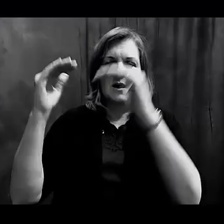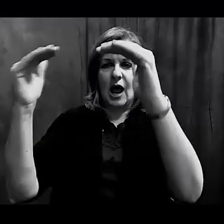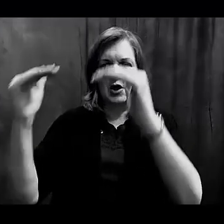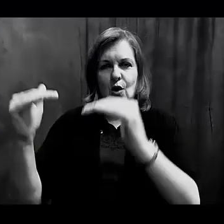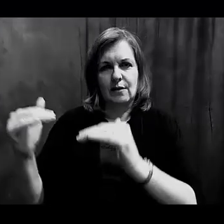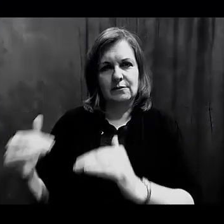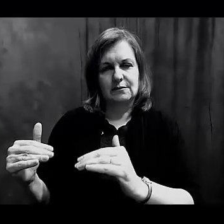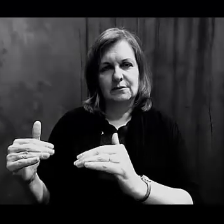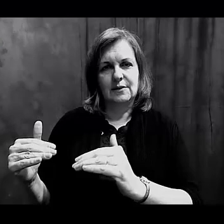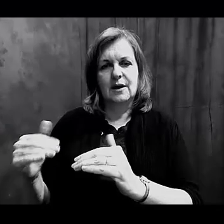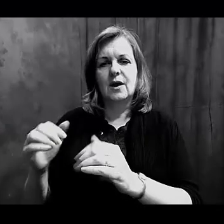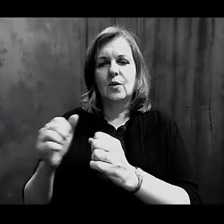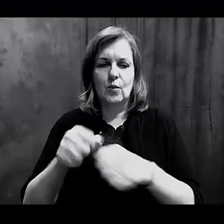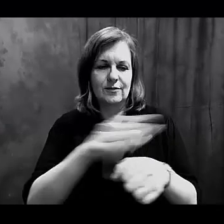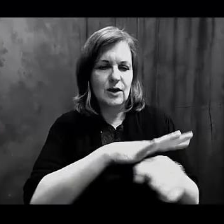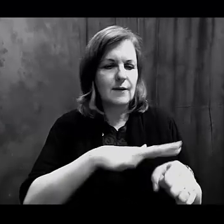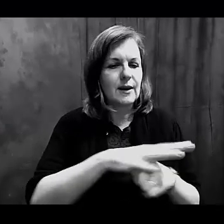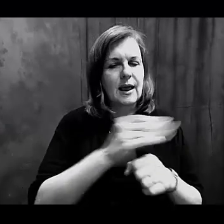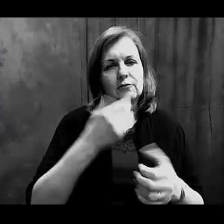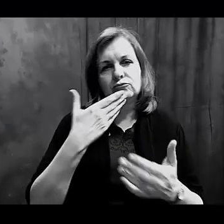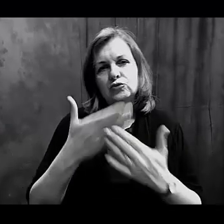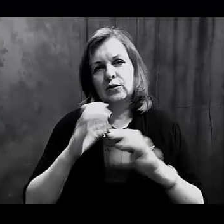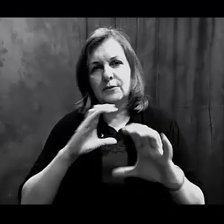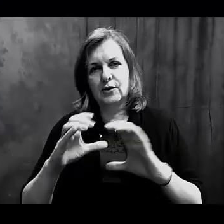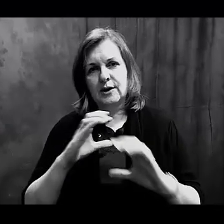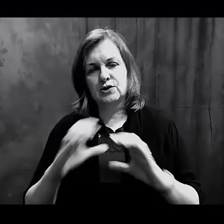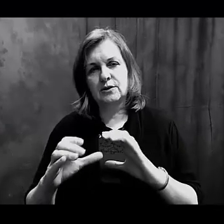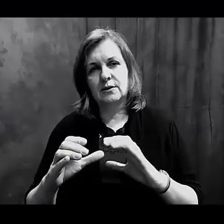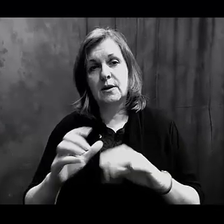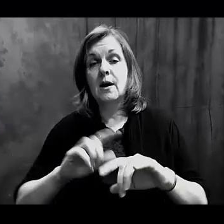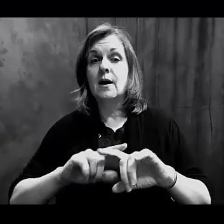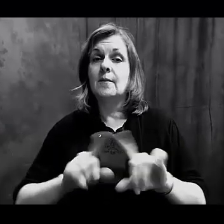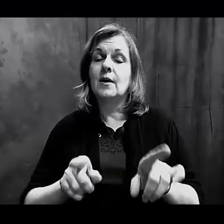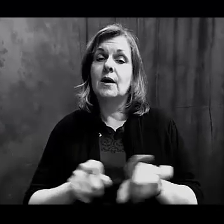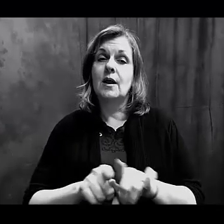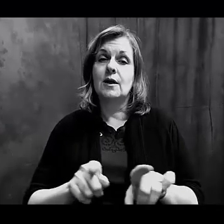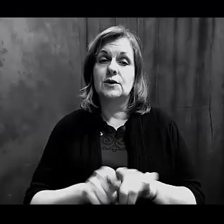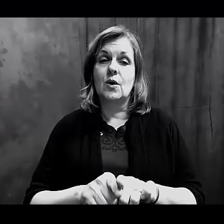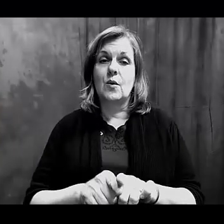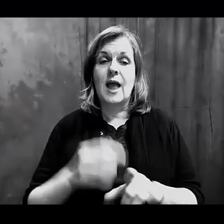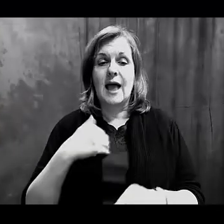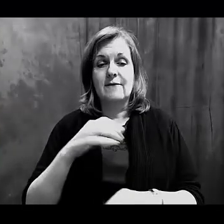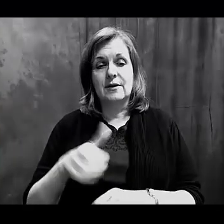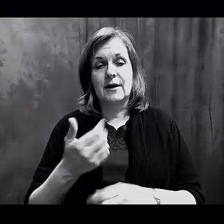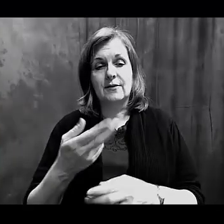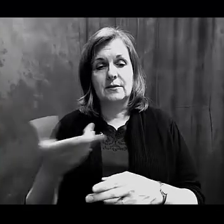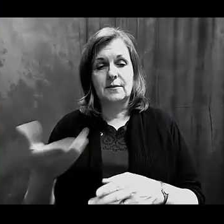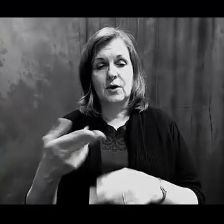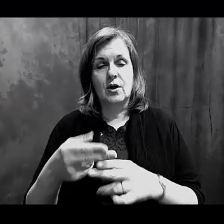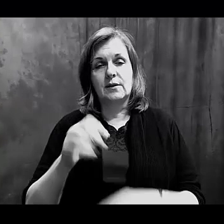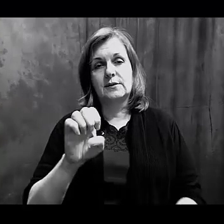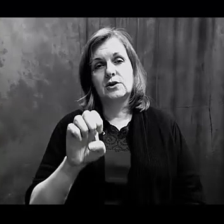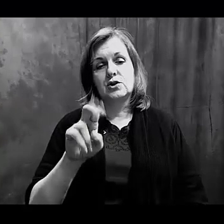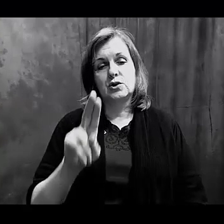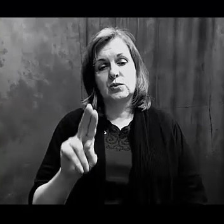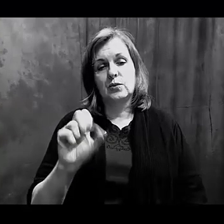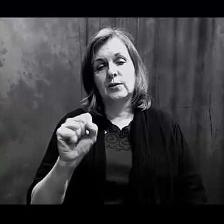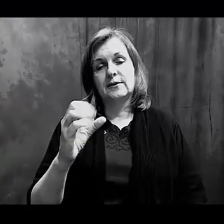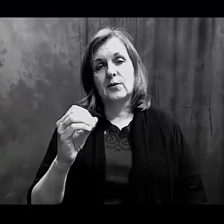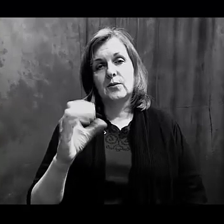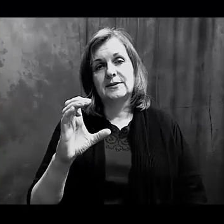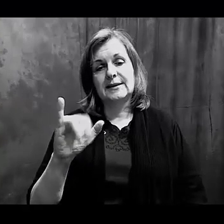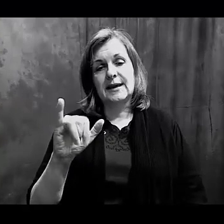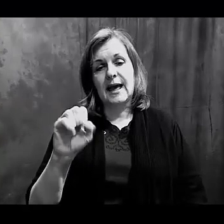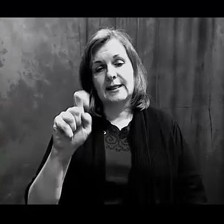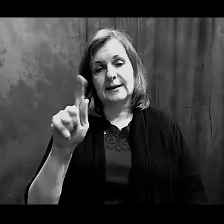a dominant sort of hierarchy with territories and good communication. But we can also look at what we call